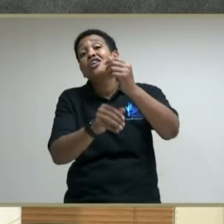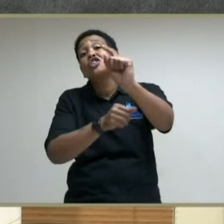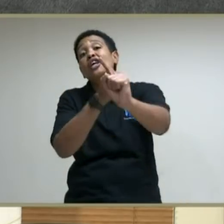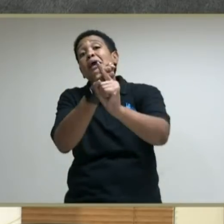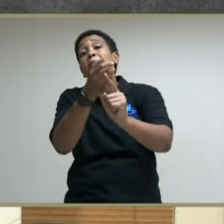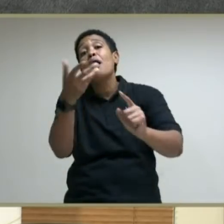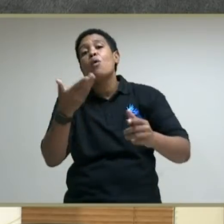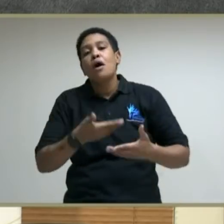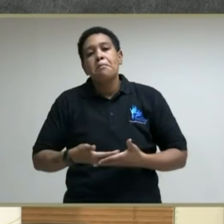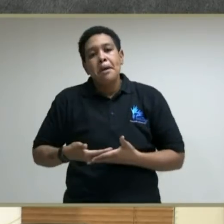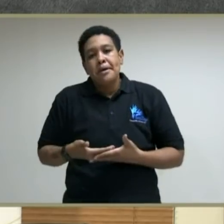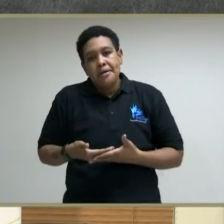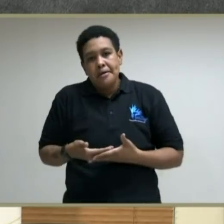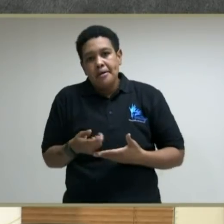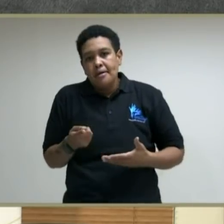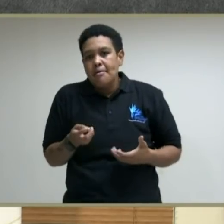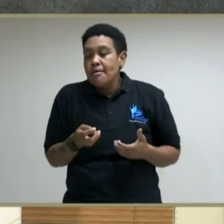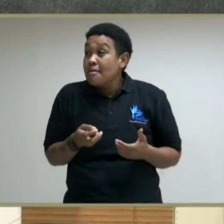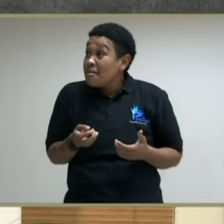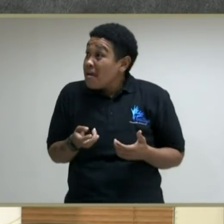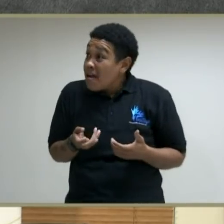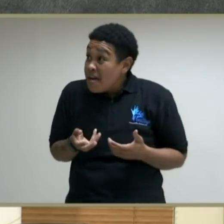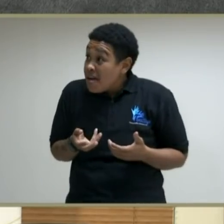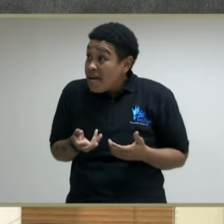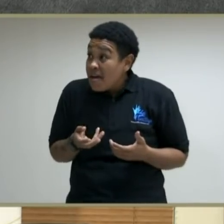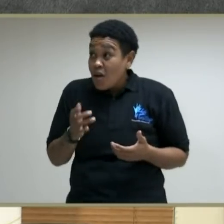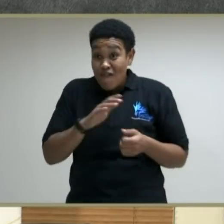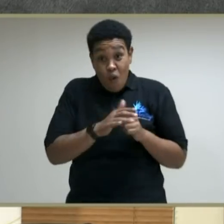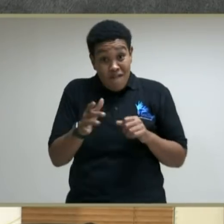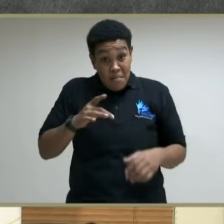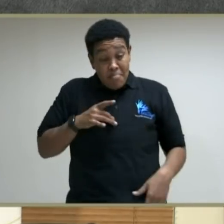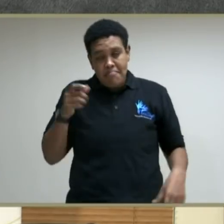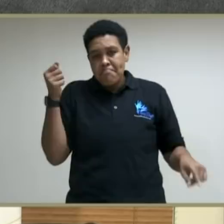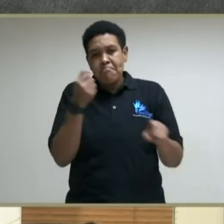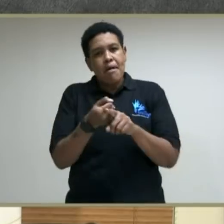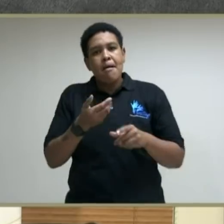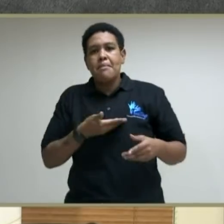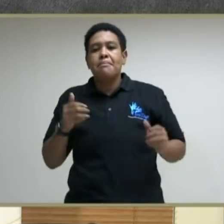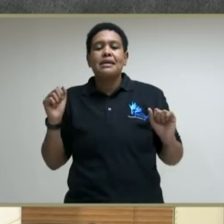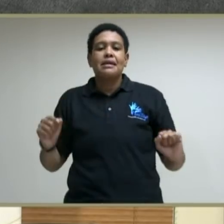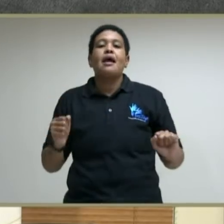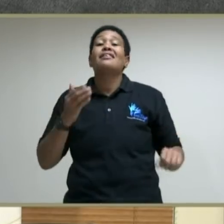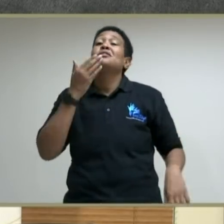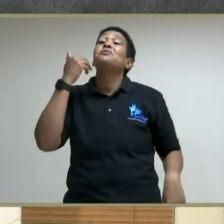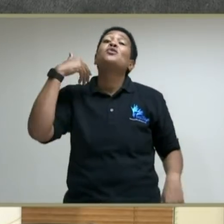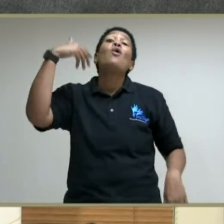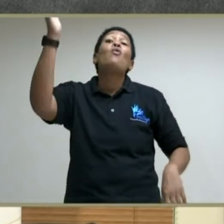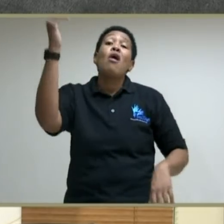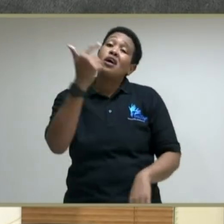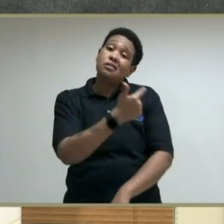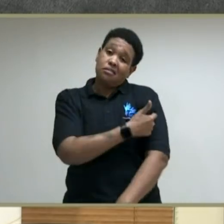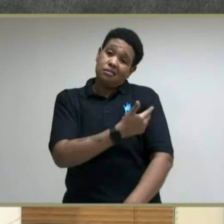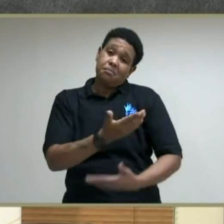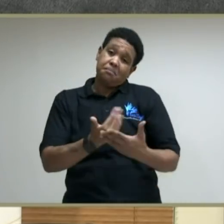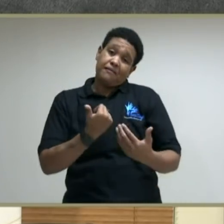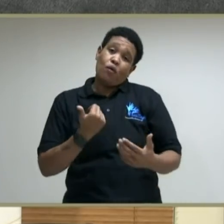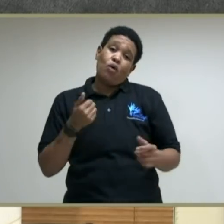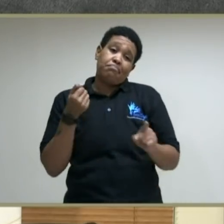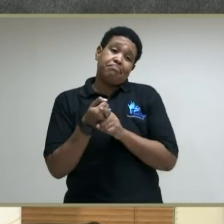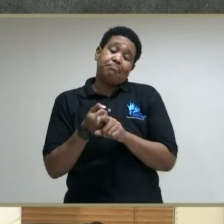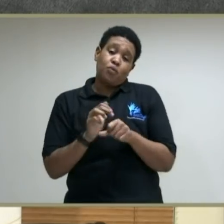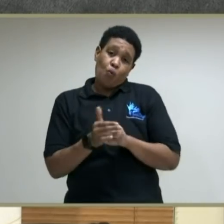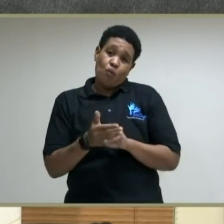the baby. So therefore, I'm asking you, I'm pleading with you, go and get vaccinated. You have that